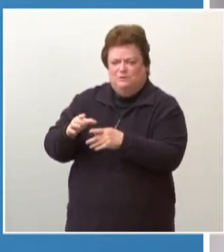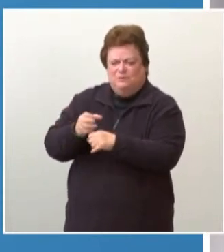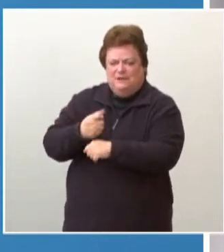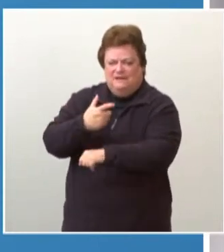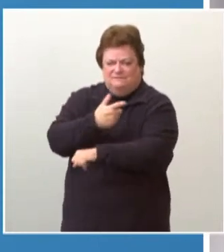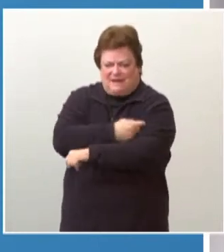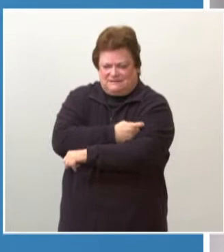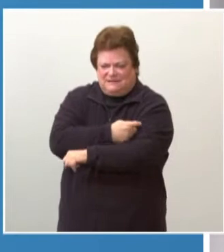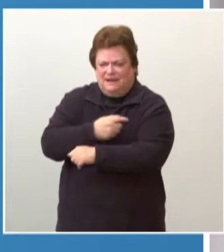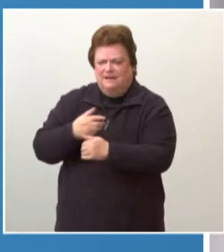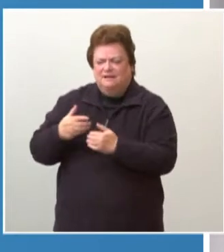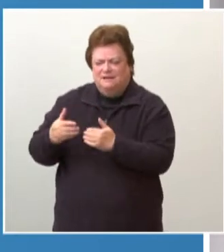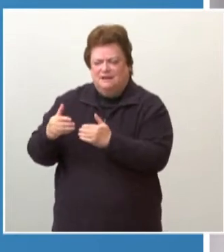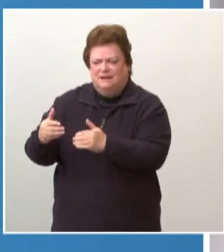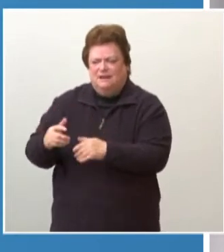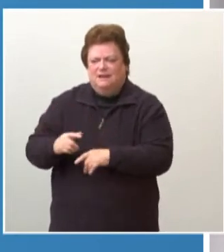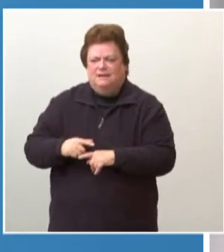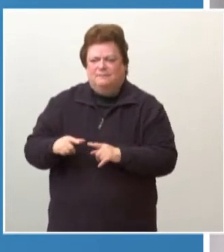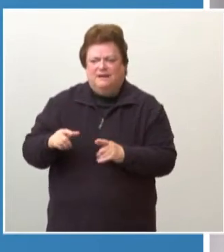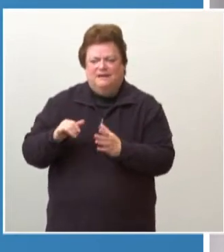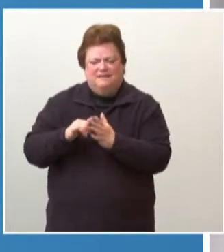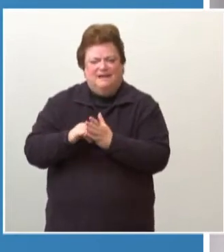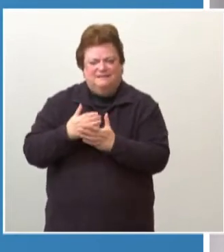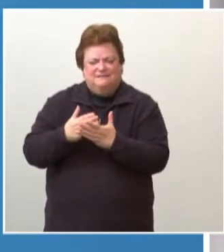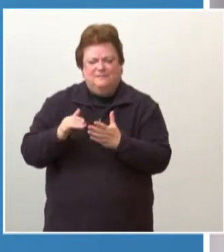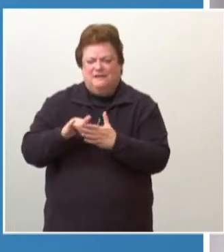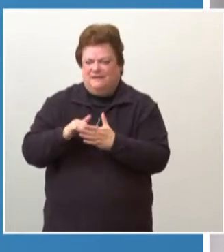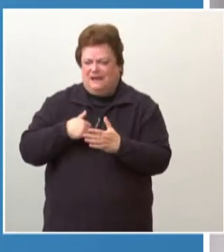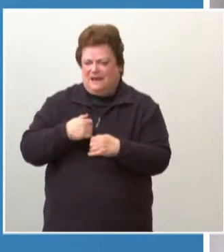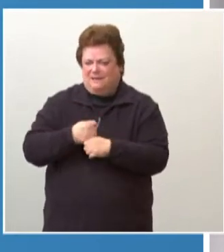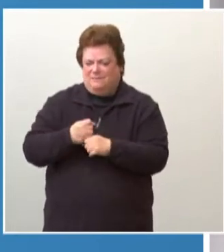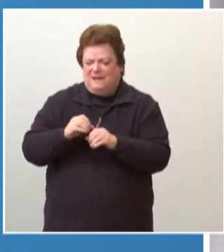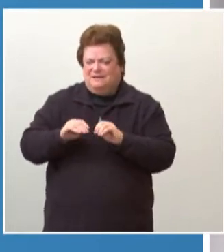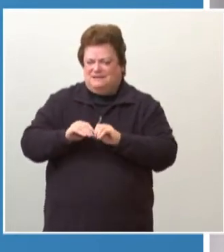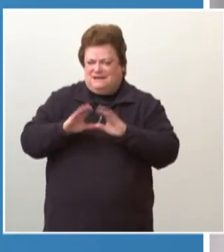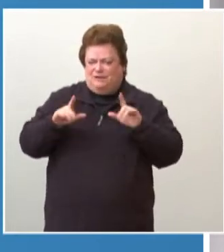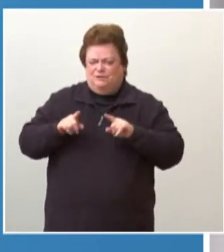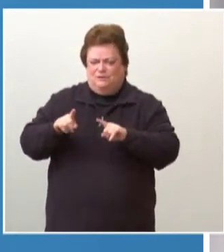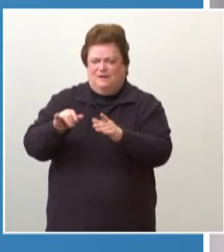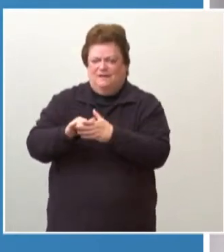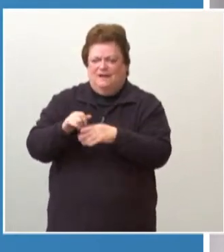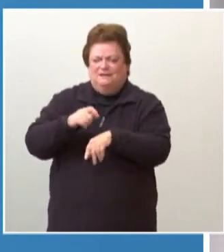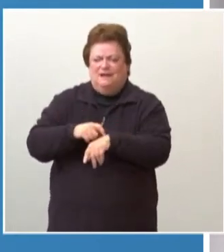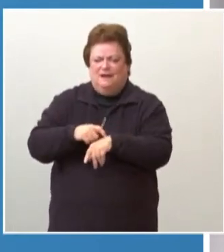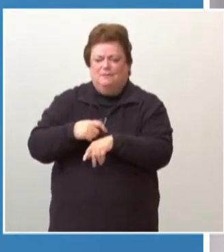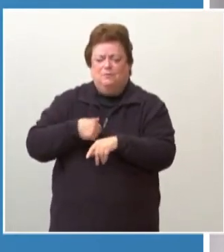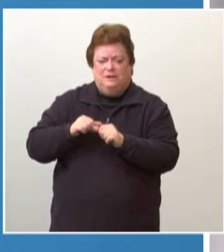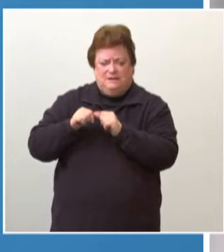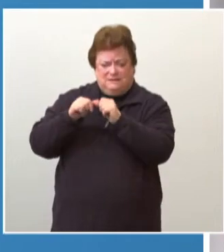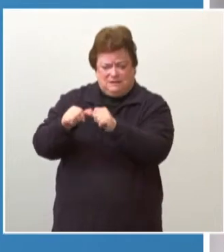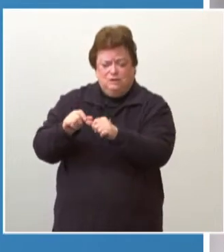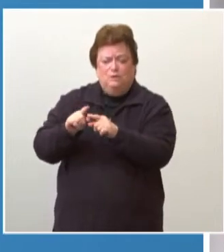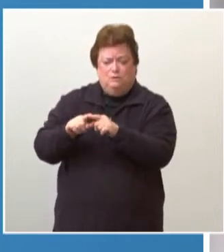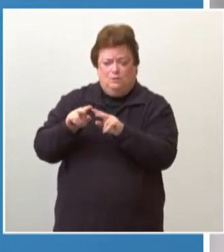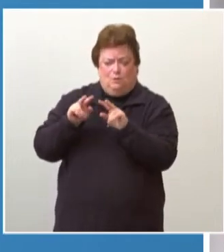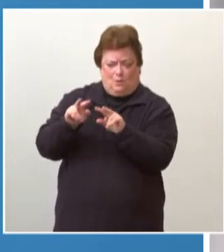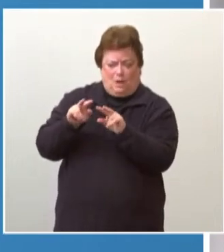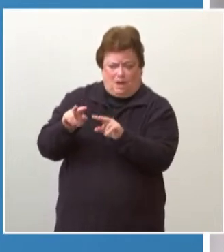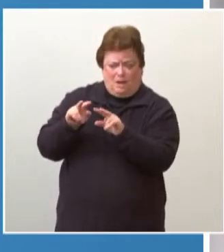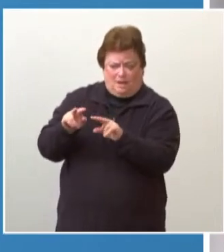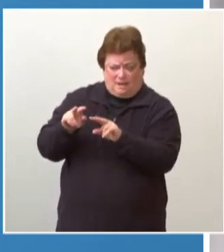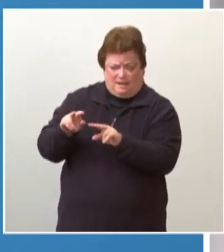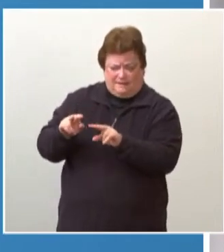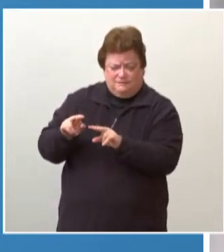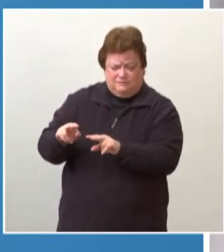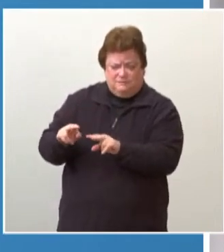continue from there. But it was something I think I made clear at the time too, that we were going to continue to monitor